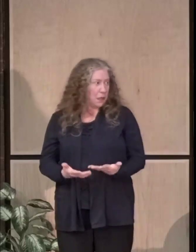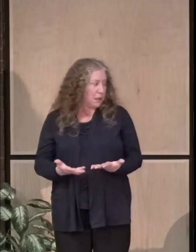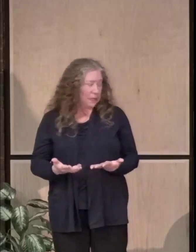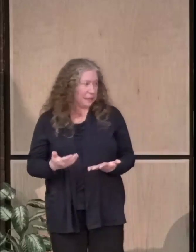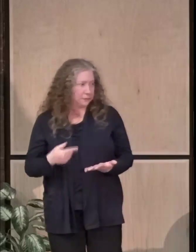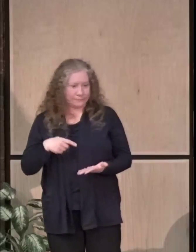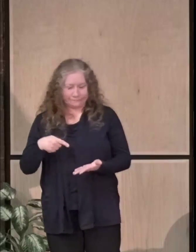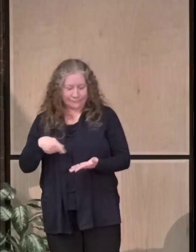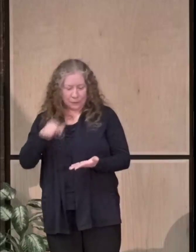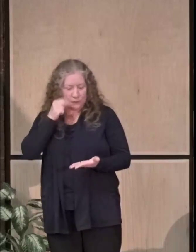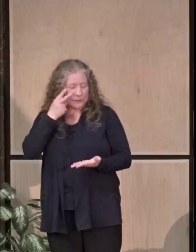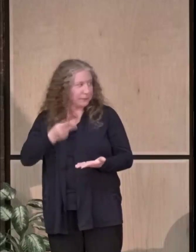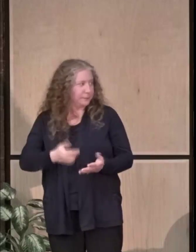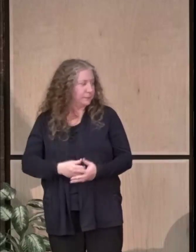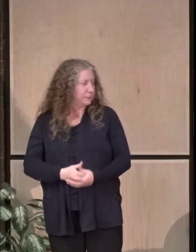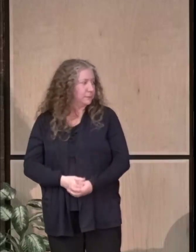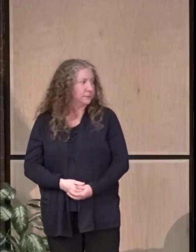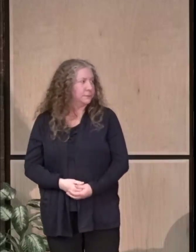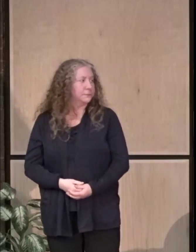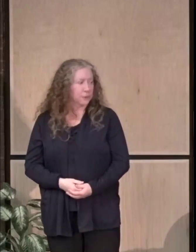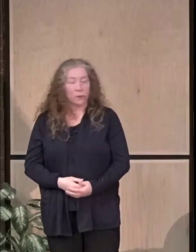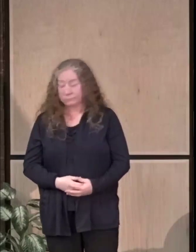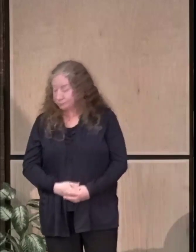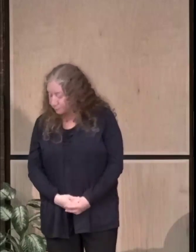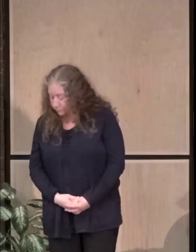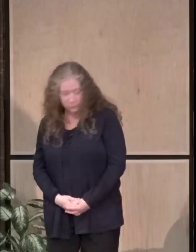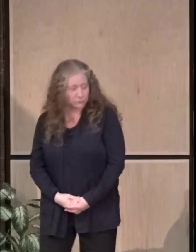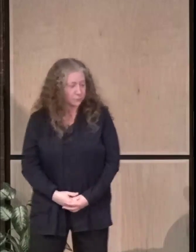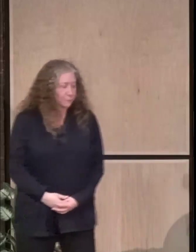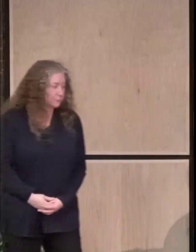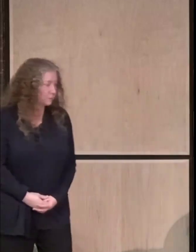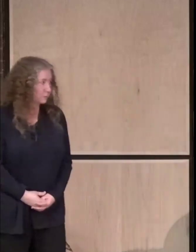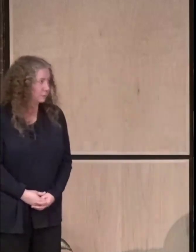I do not, sir. I can do another copy. Okay.